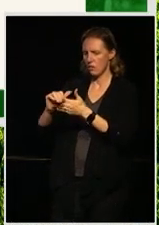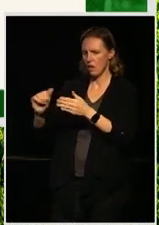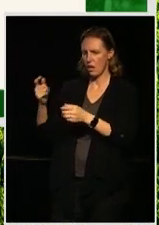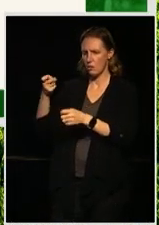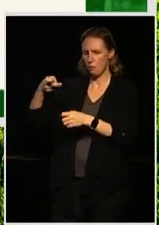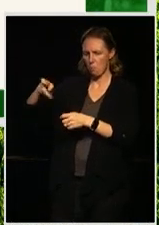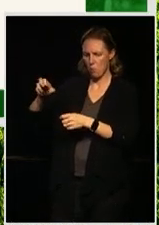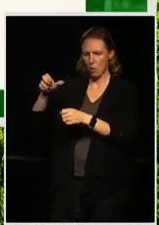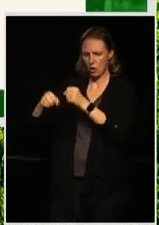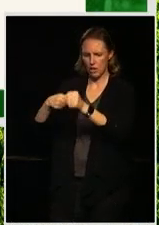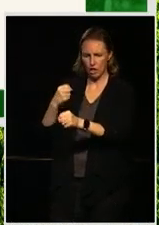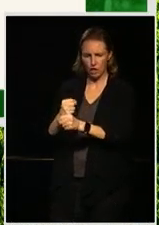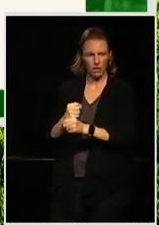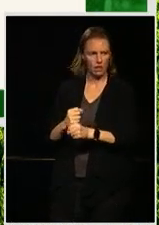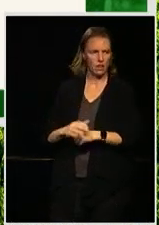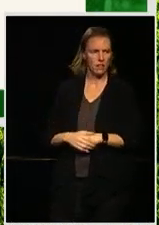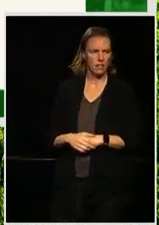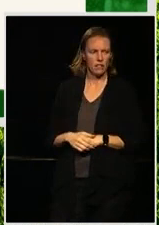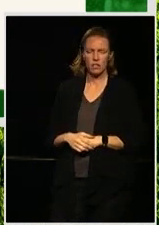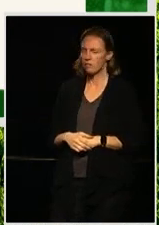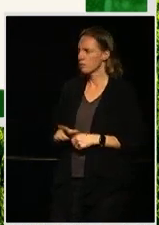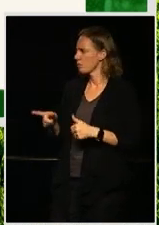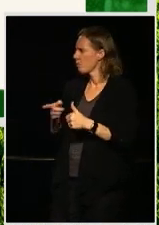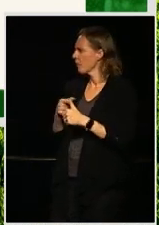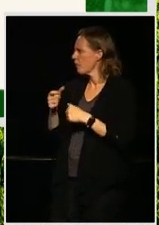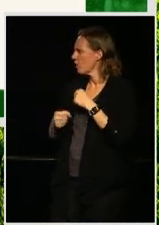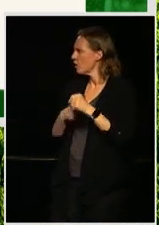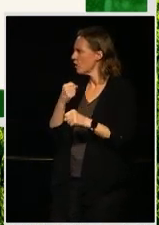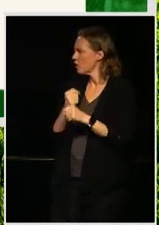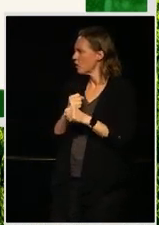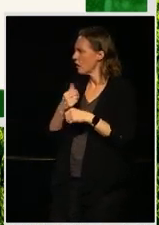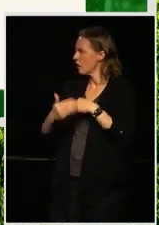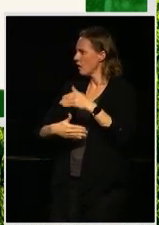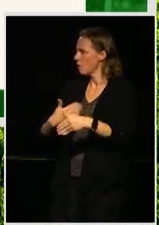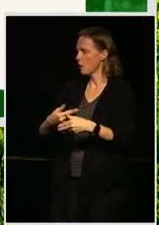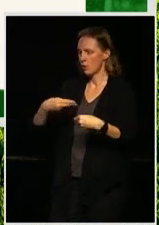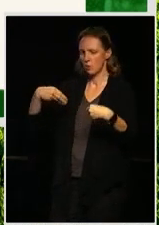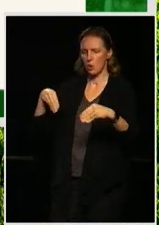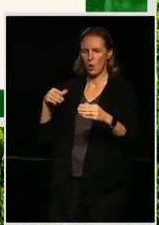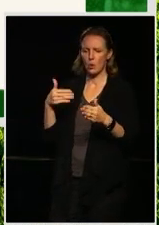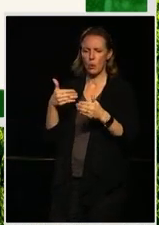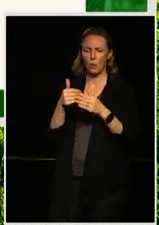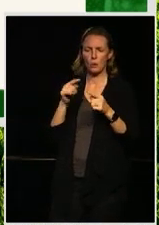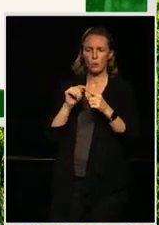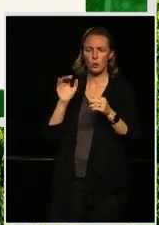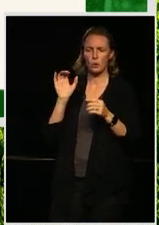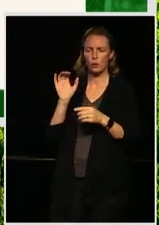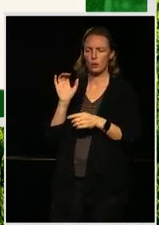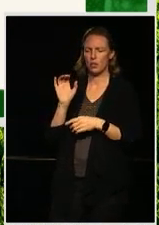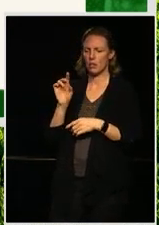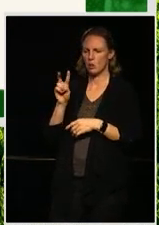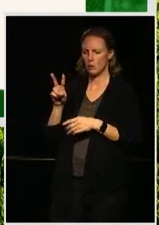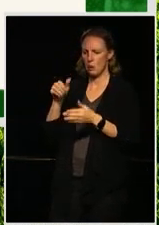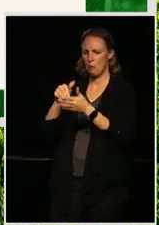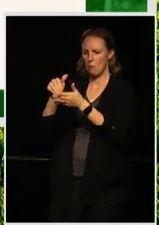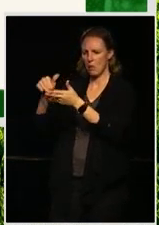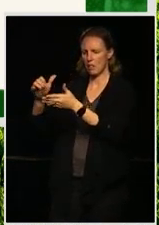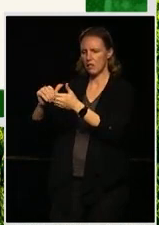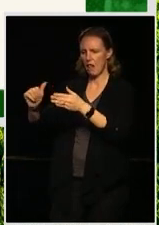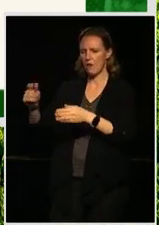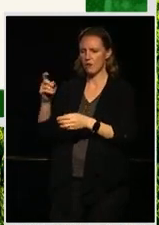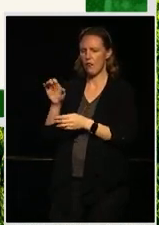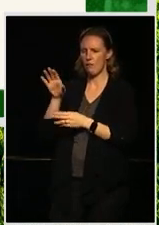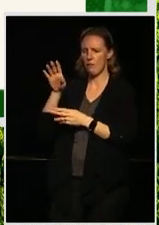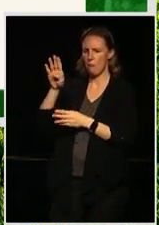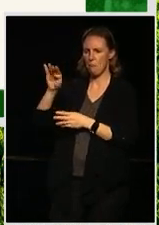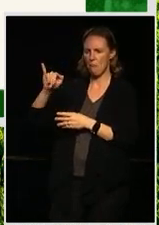In our first year of operation, we sold close to $2 million of bypass Propolis. We are planning to